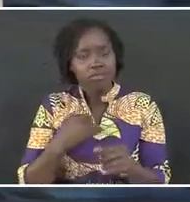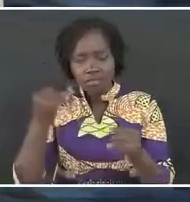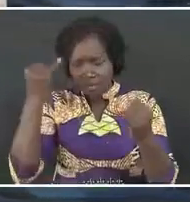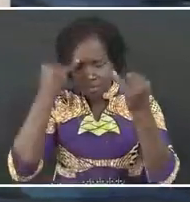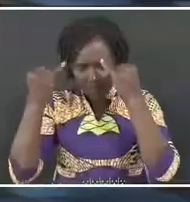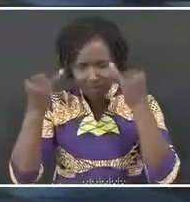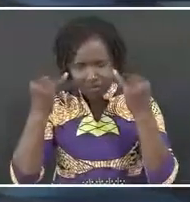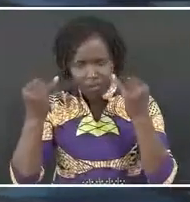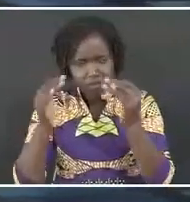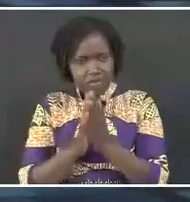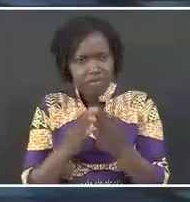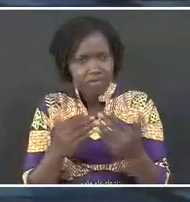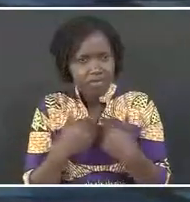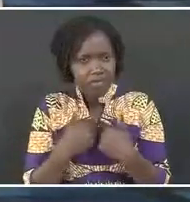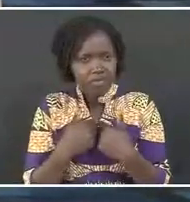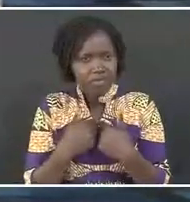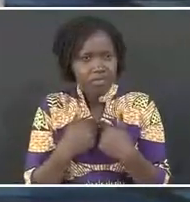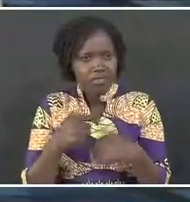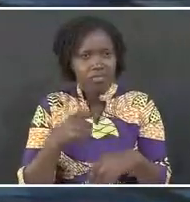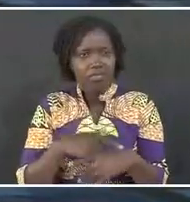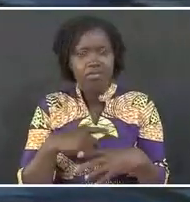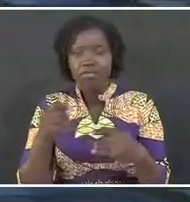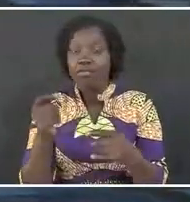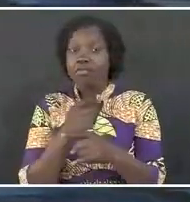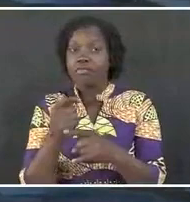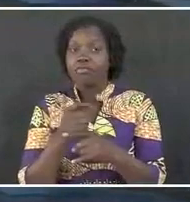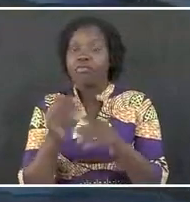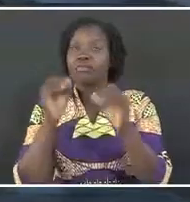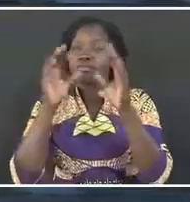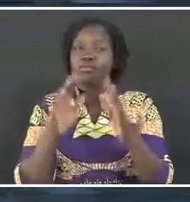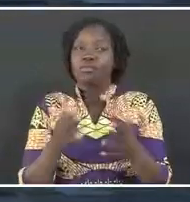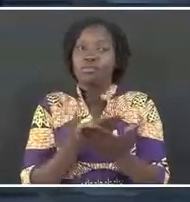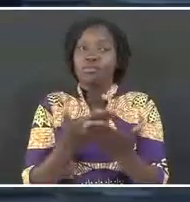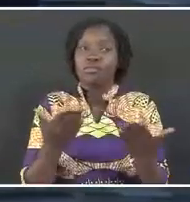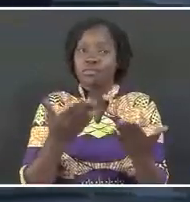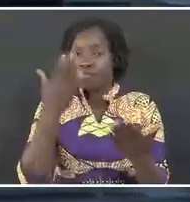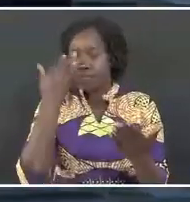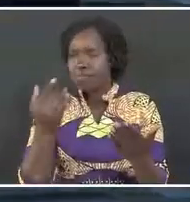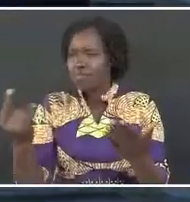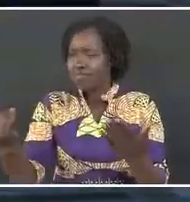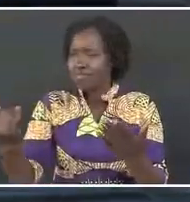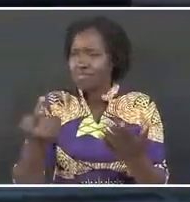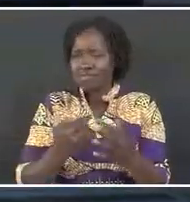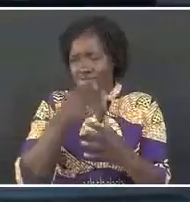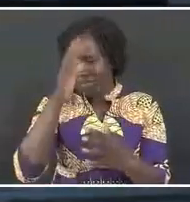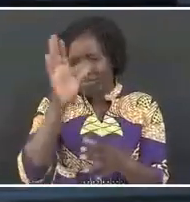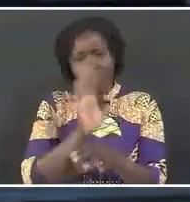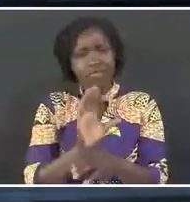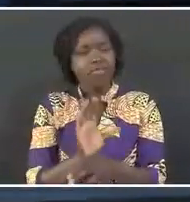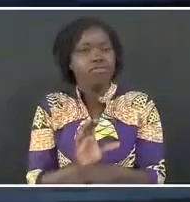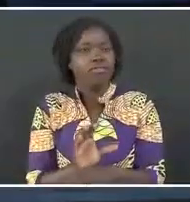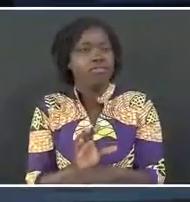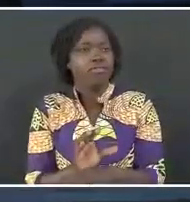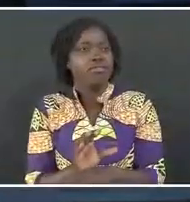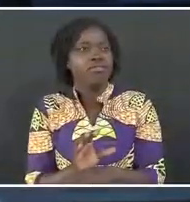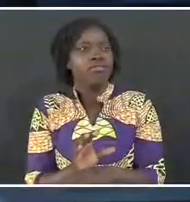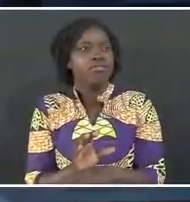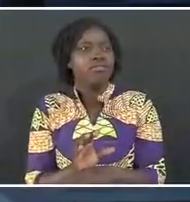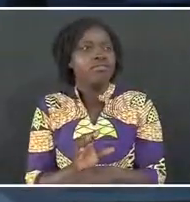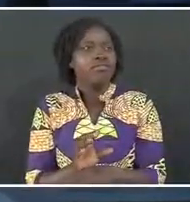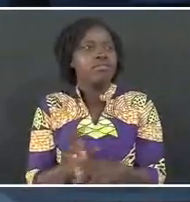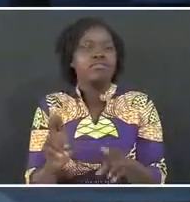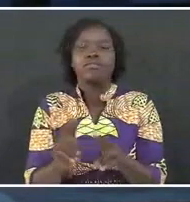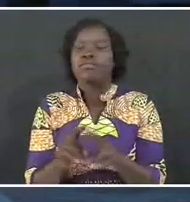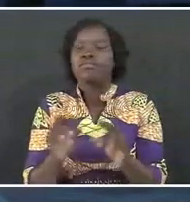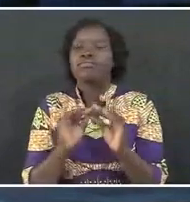idea of having time to go and train teachers there. Because they had come from Sunday churches and they were still to